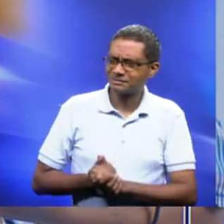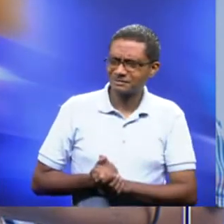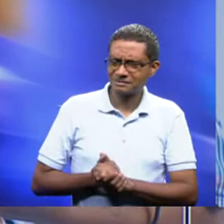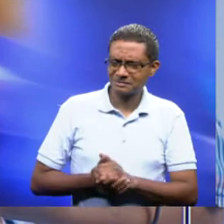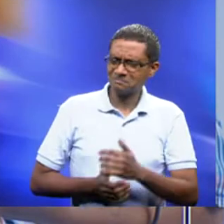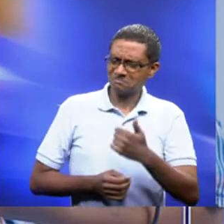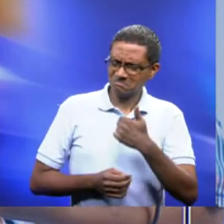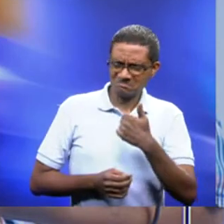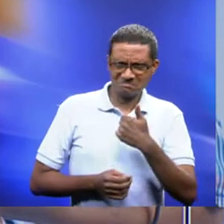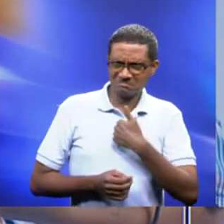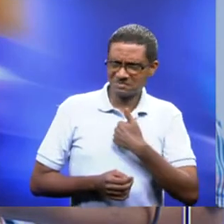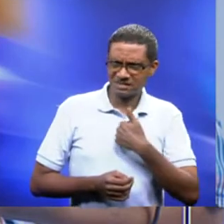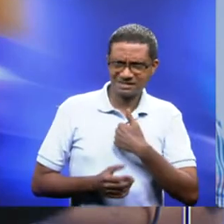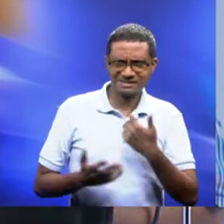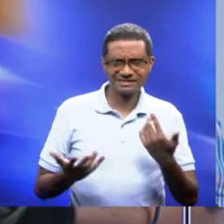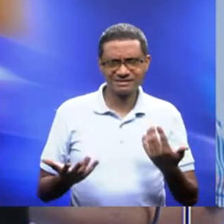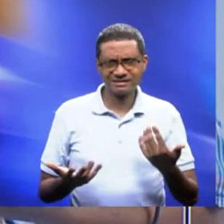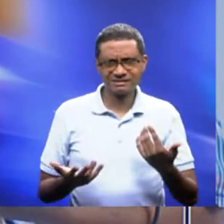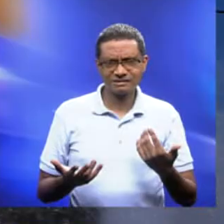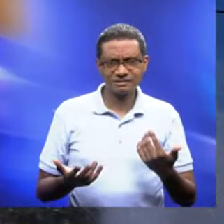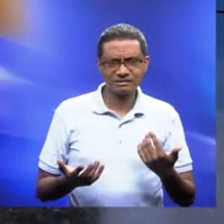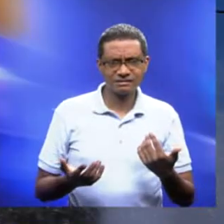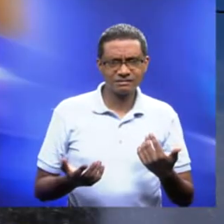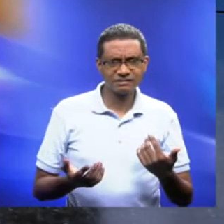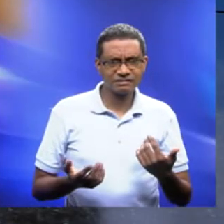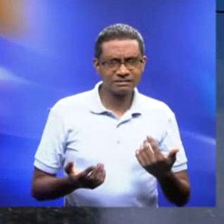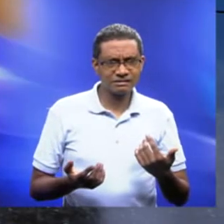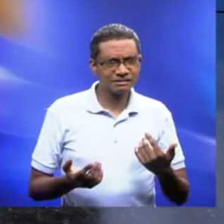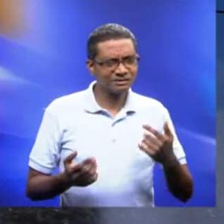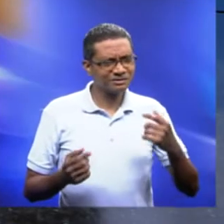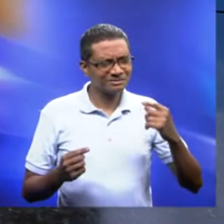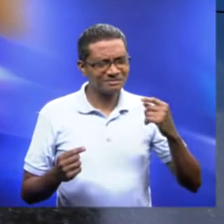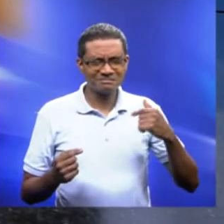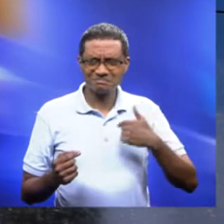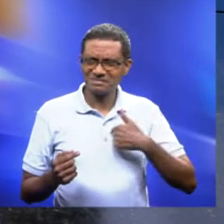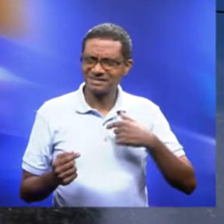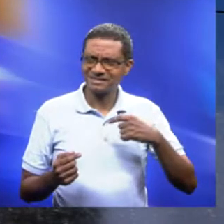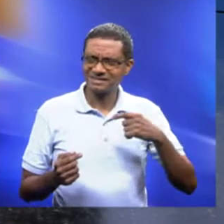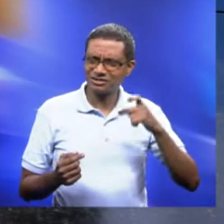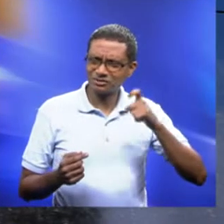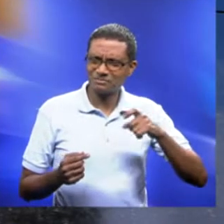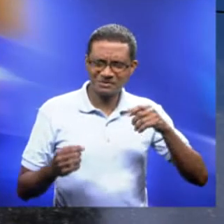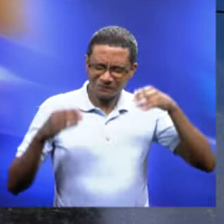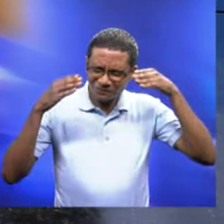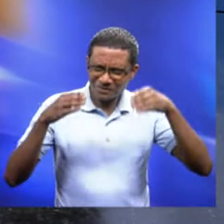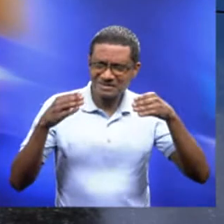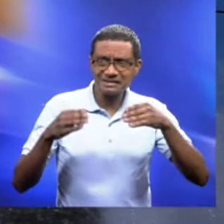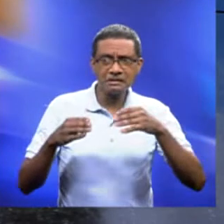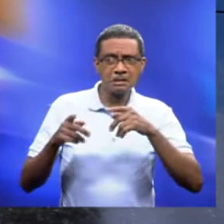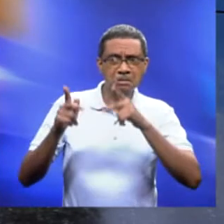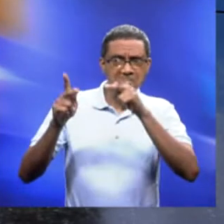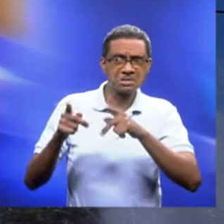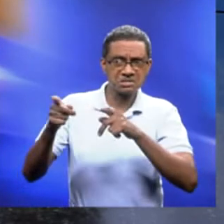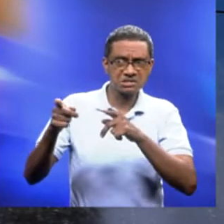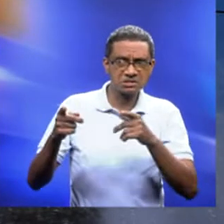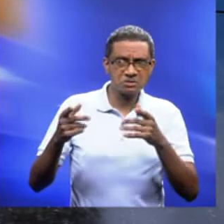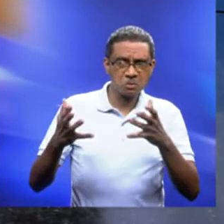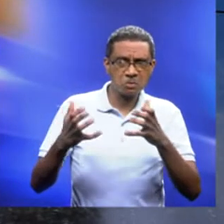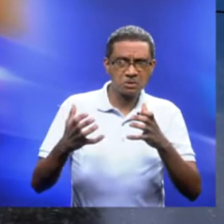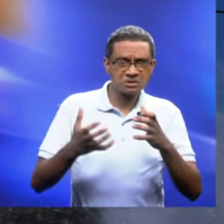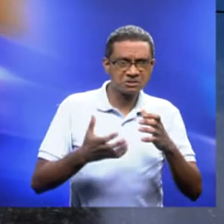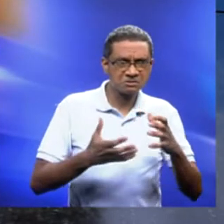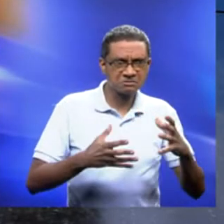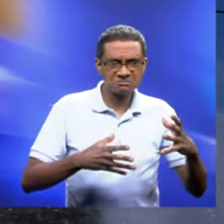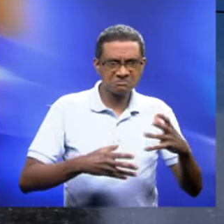down with this thought of there's someone out there gathering my information? Why isn't my